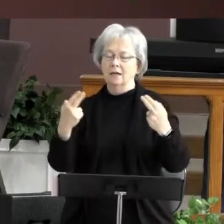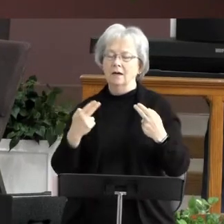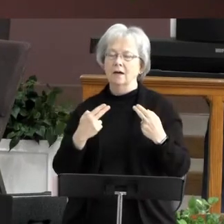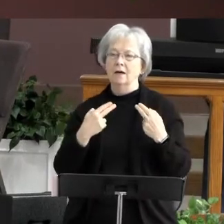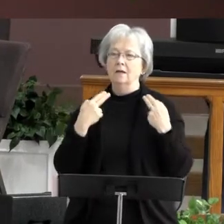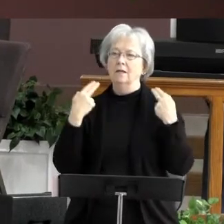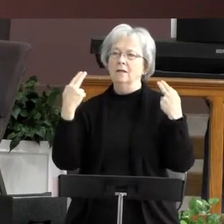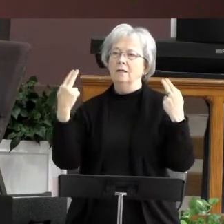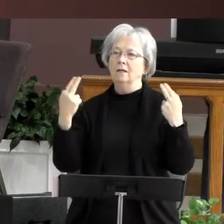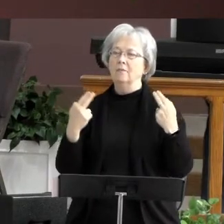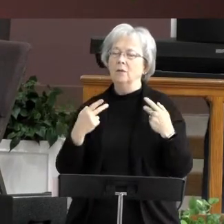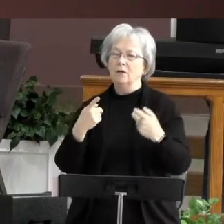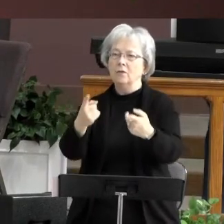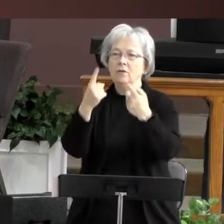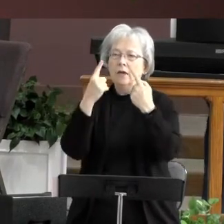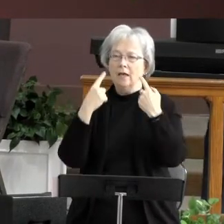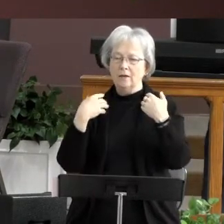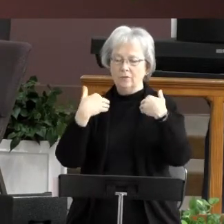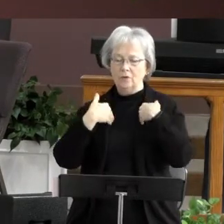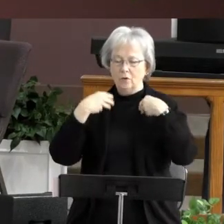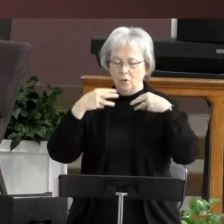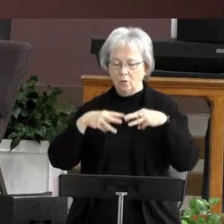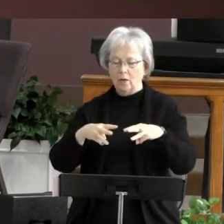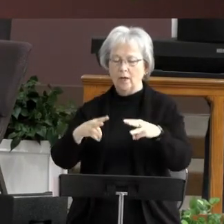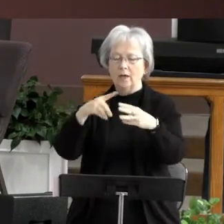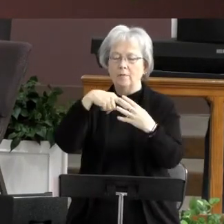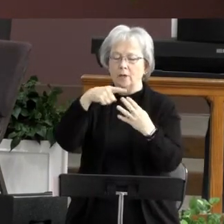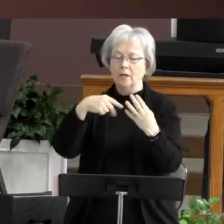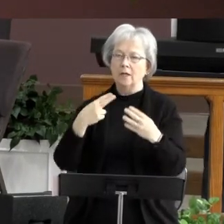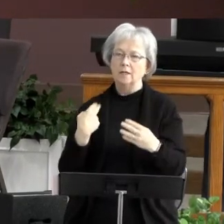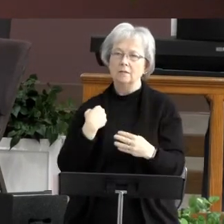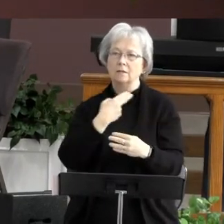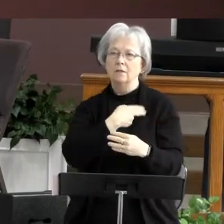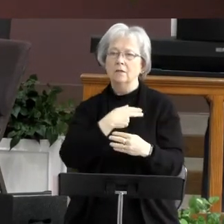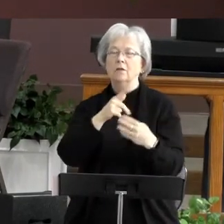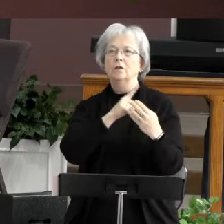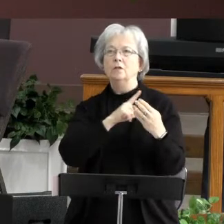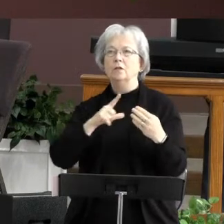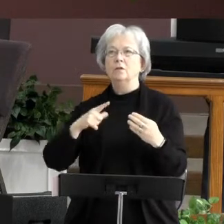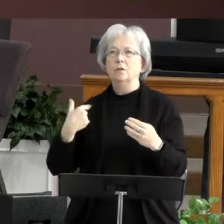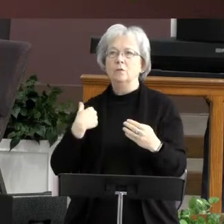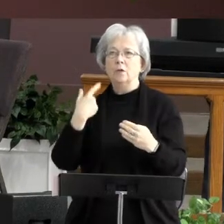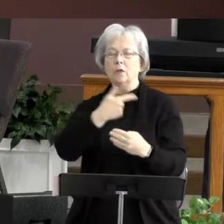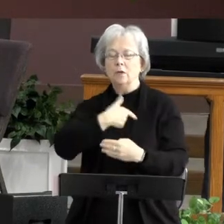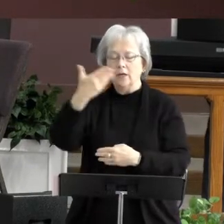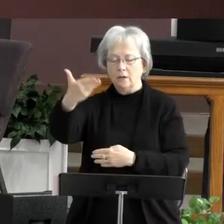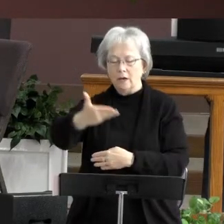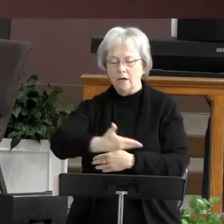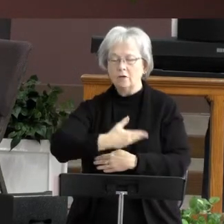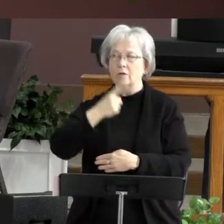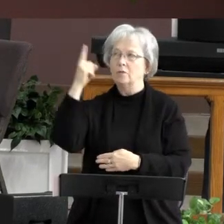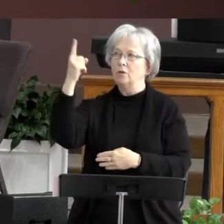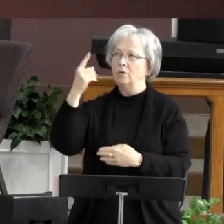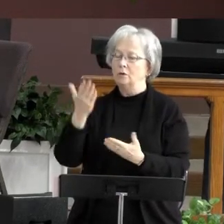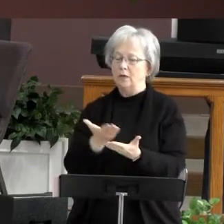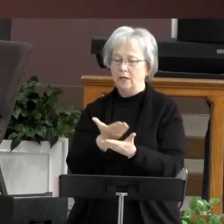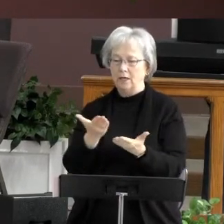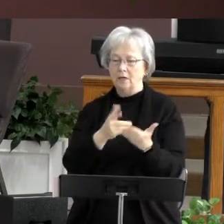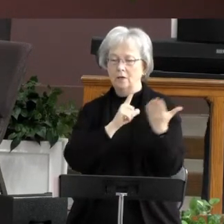Hosanna. Come have your way among us. We welcome you here, Lord